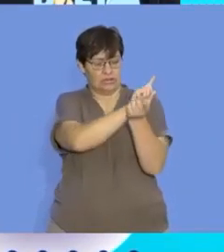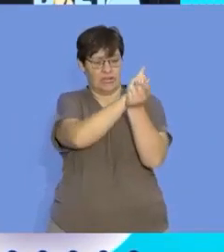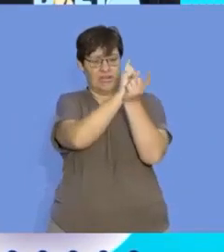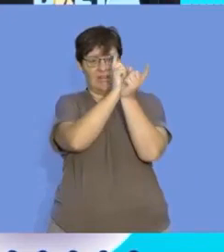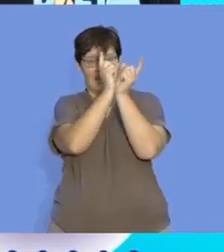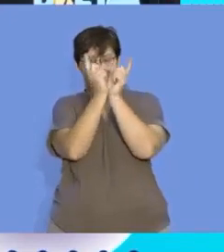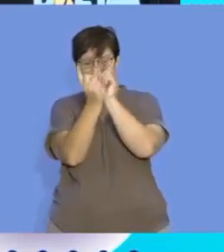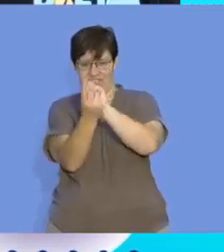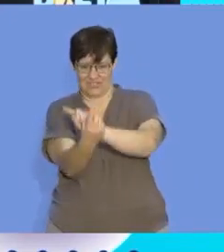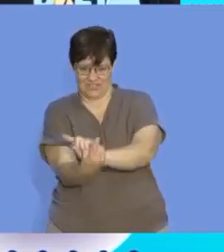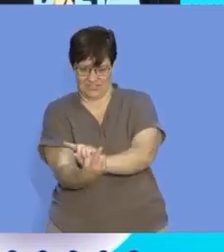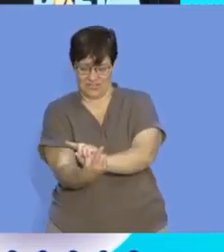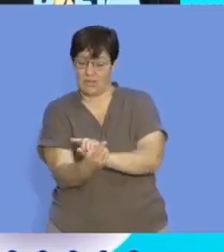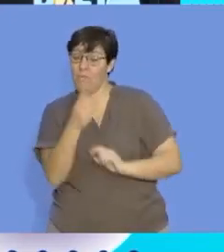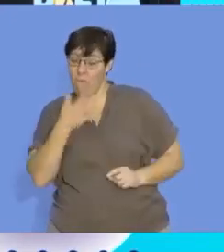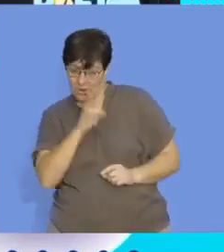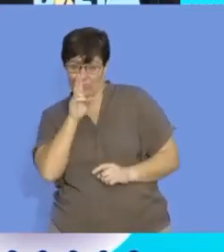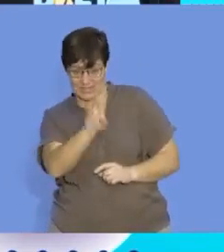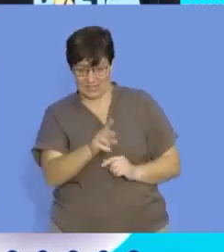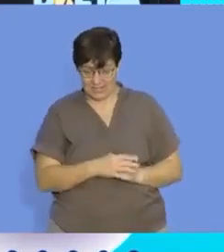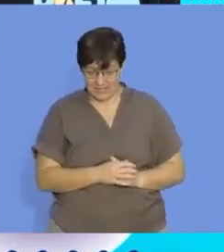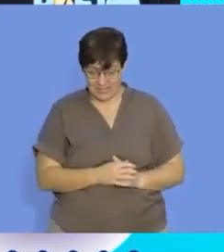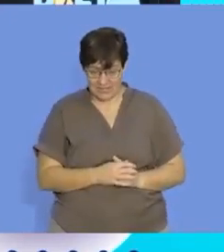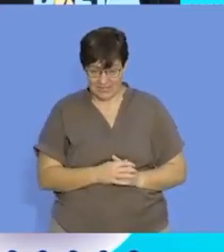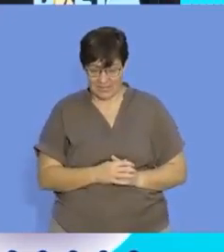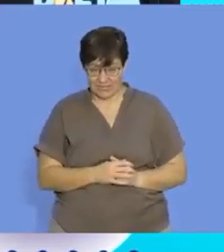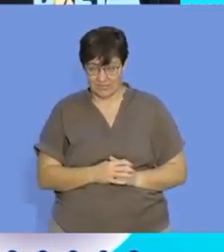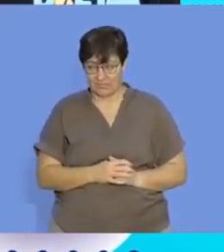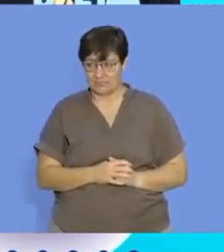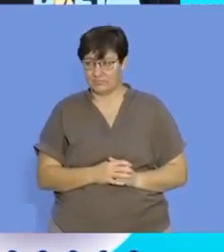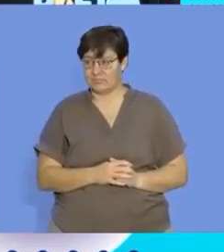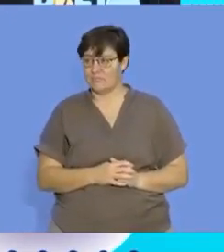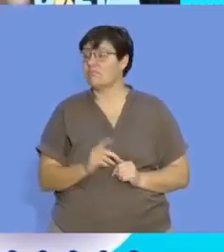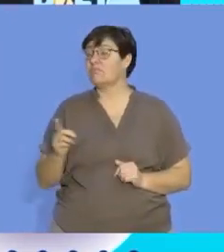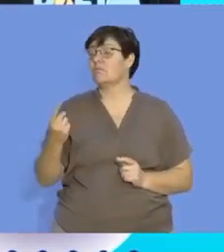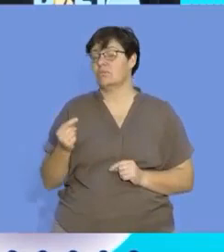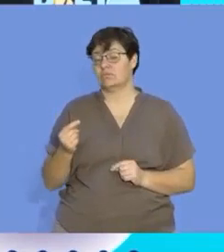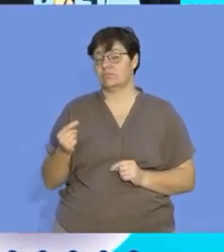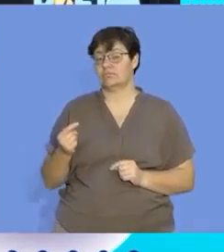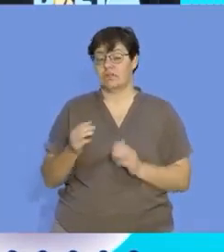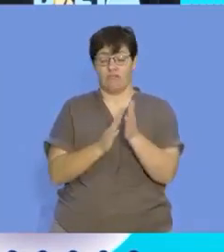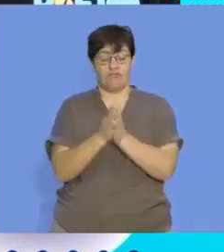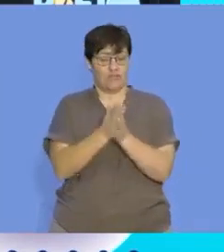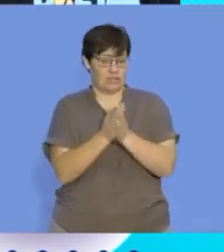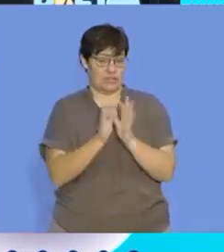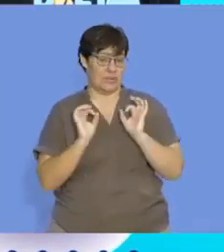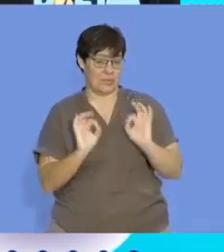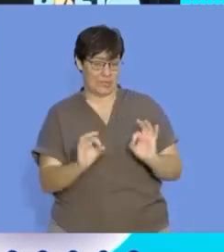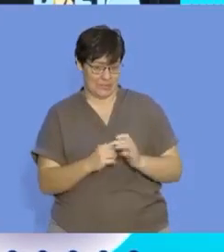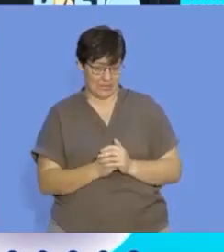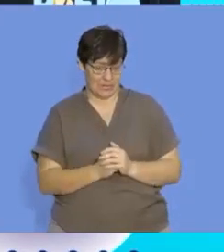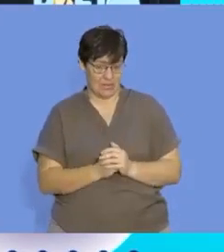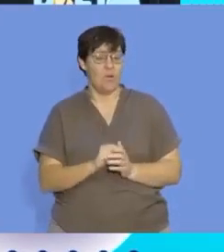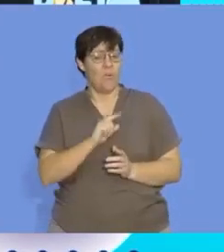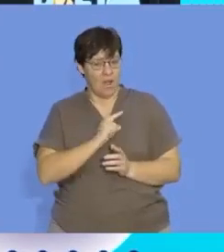the skateboarder moves along the track. Now, we are doing one where there's no friction. We're